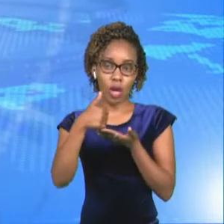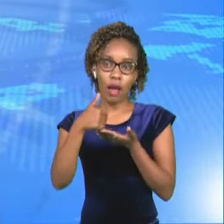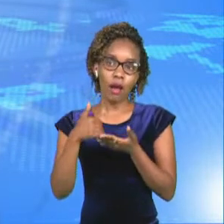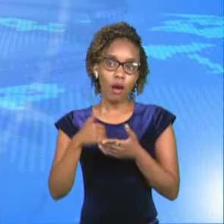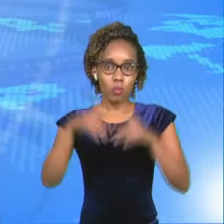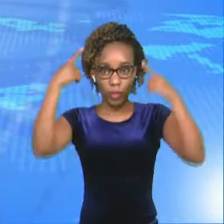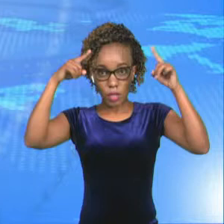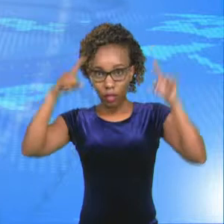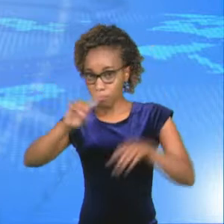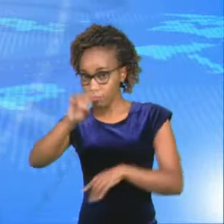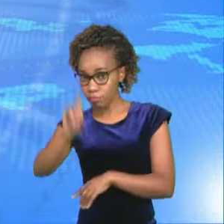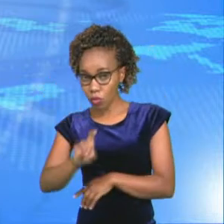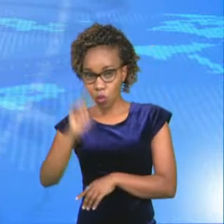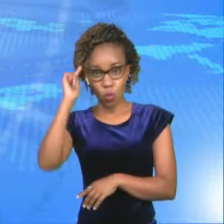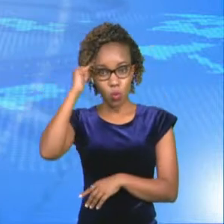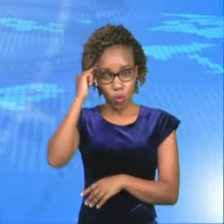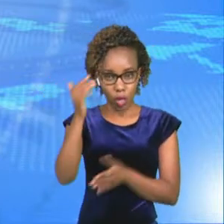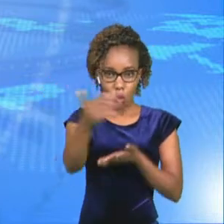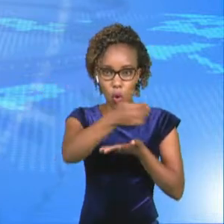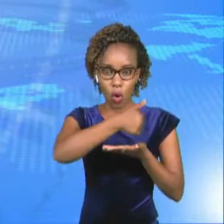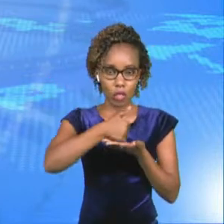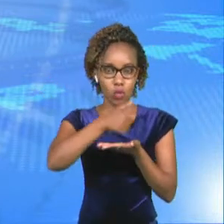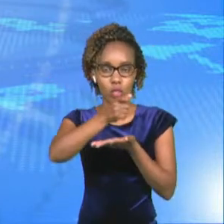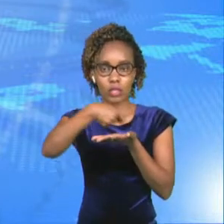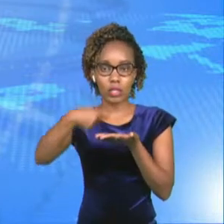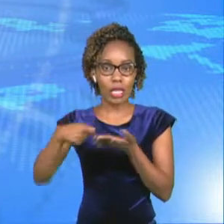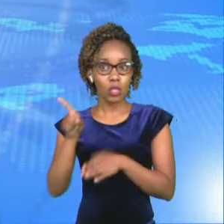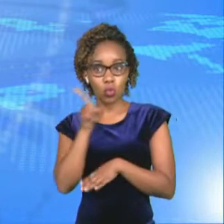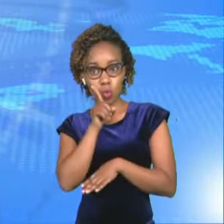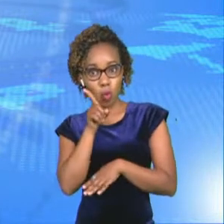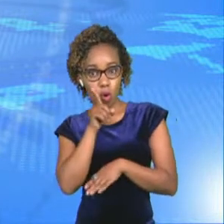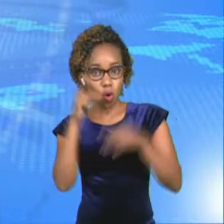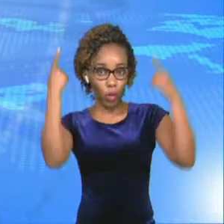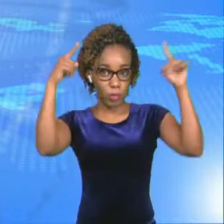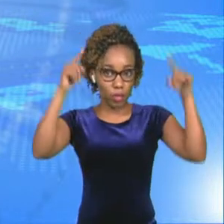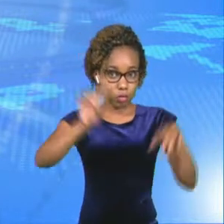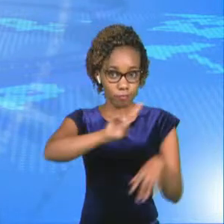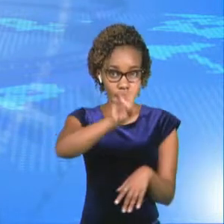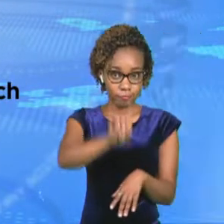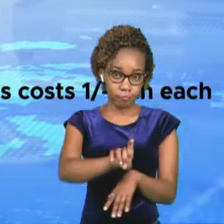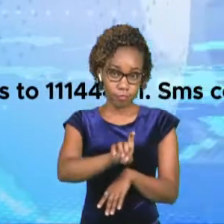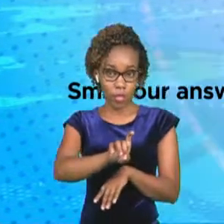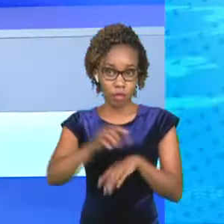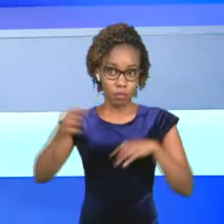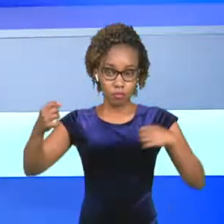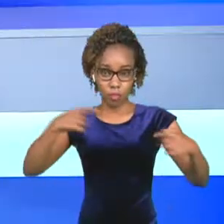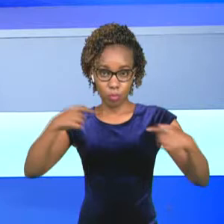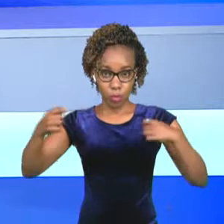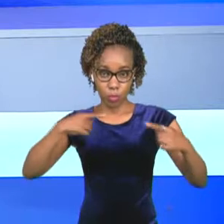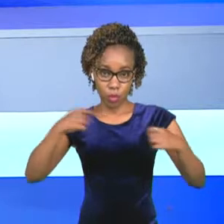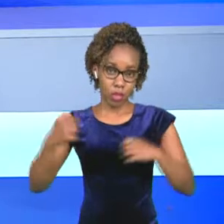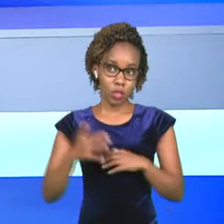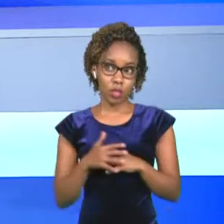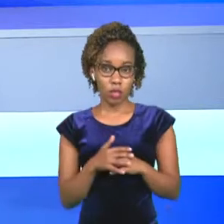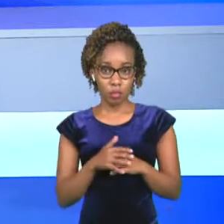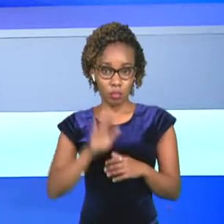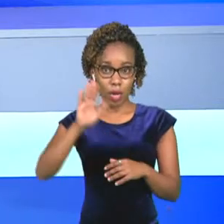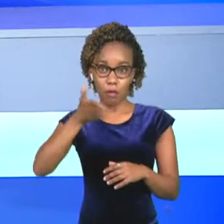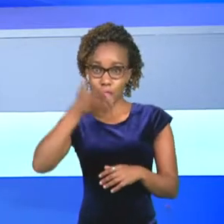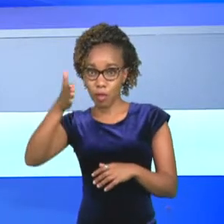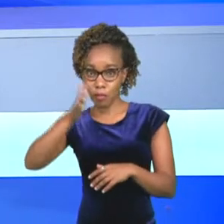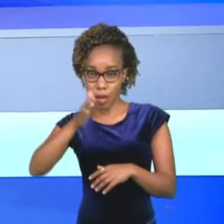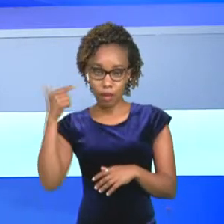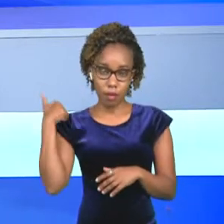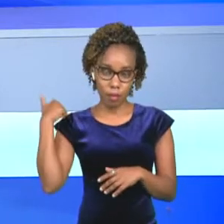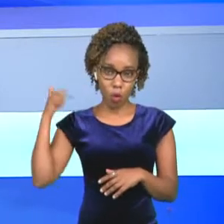be fruitful? Do you think the signature collection exercise will be fruitful? Send in your SMS or send in your feedback to our